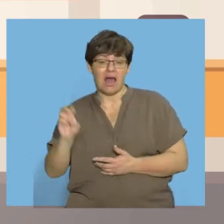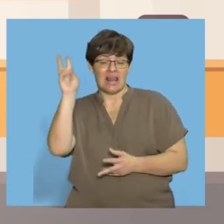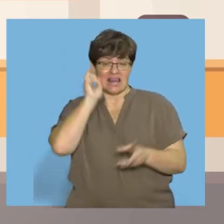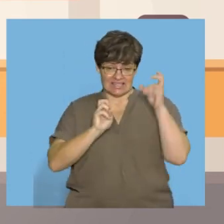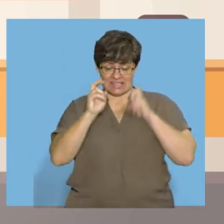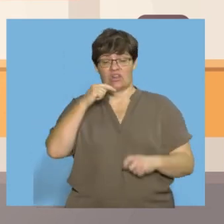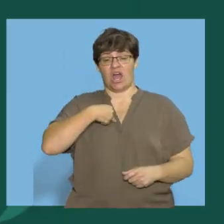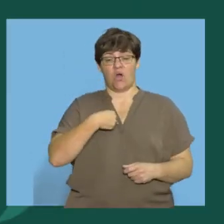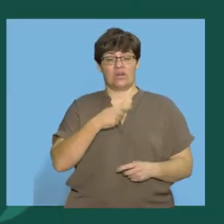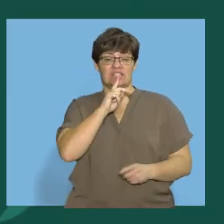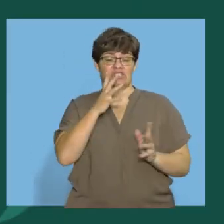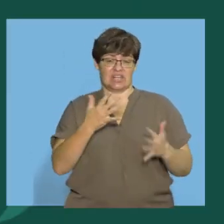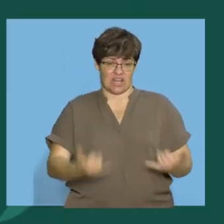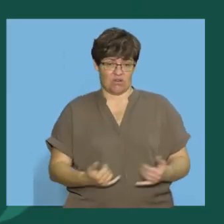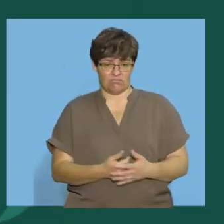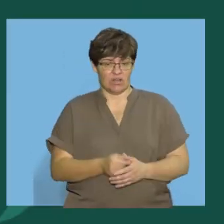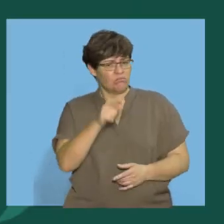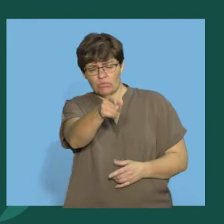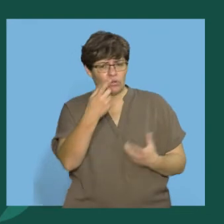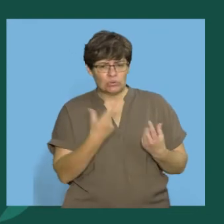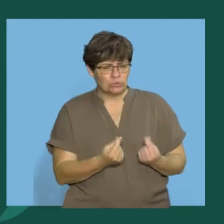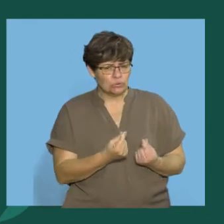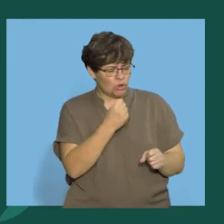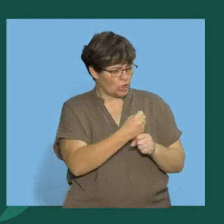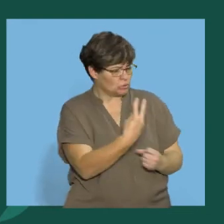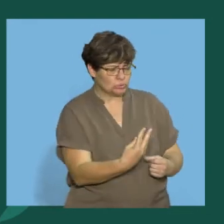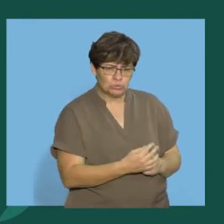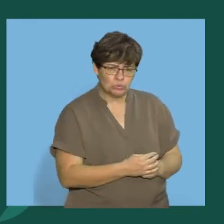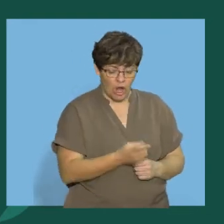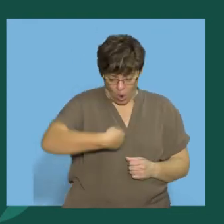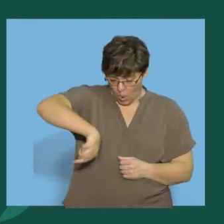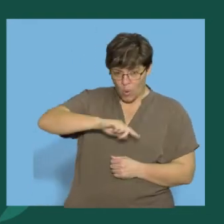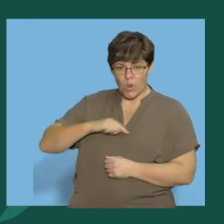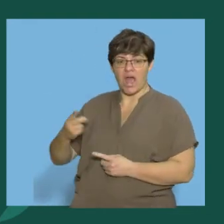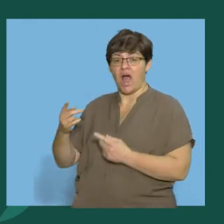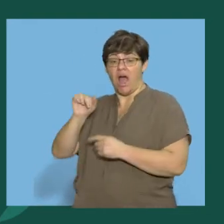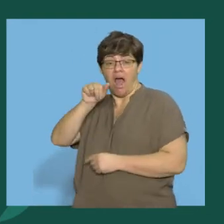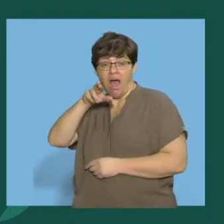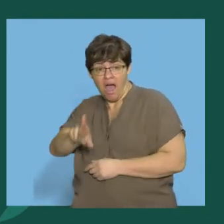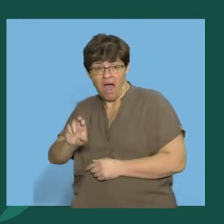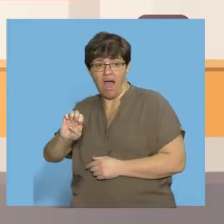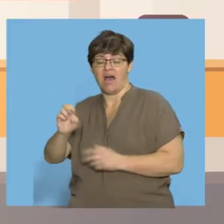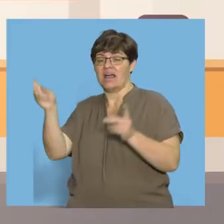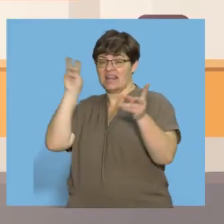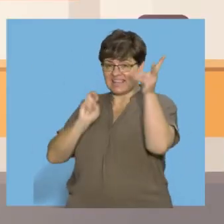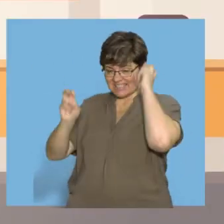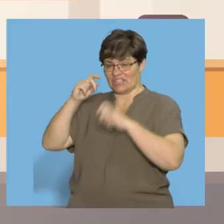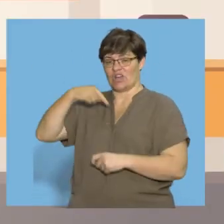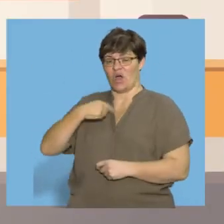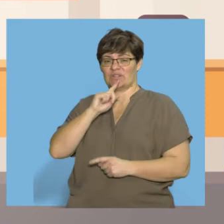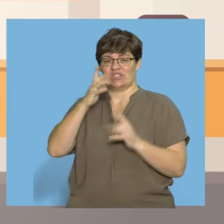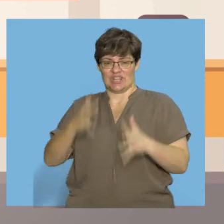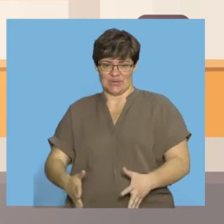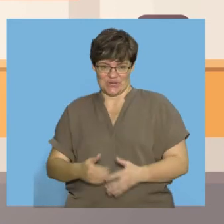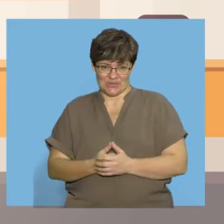You try. What are you doing, grade twos? We are listening to our teacher now. Yes.